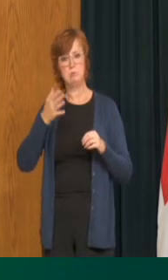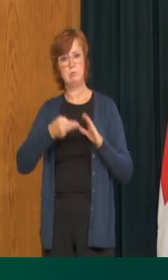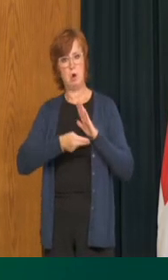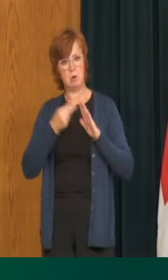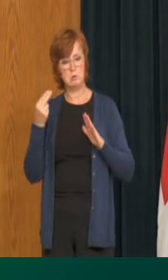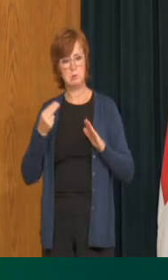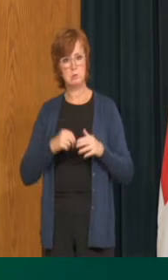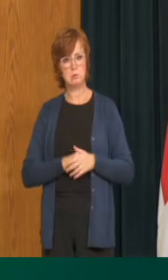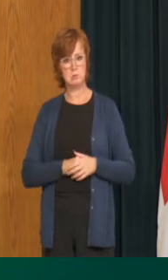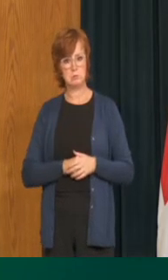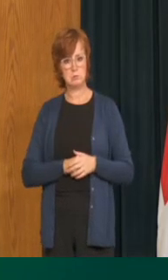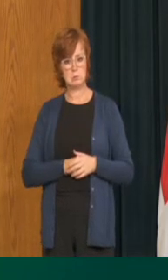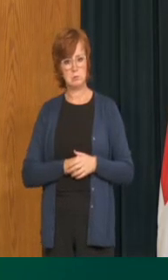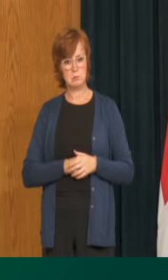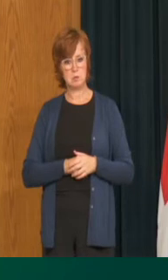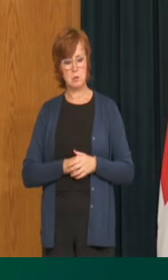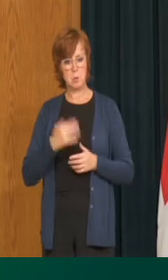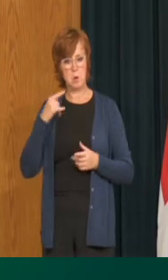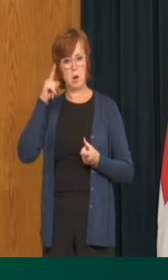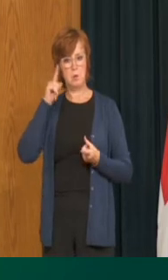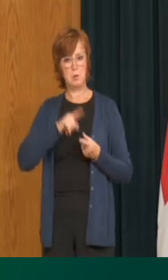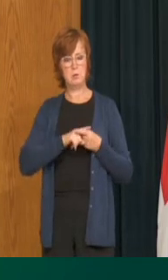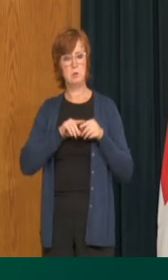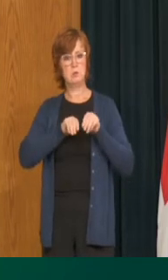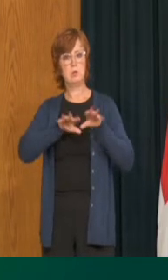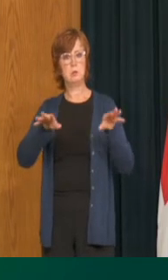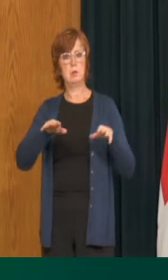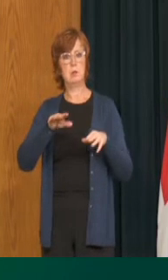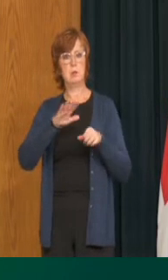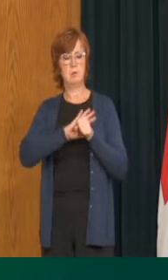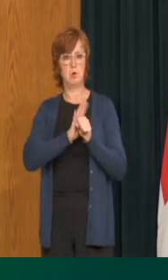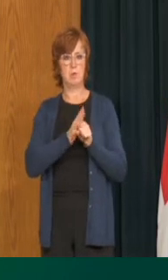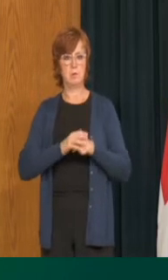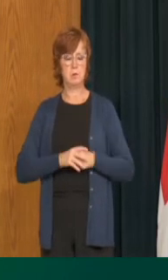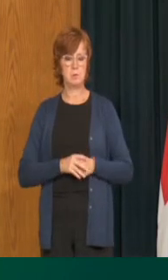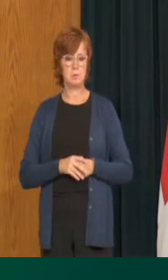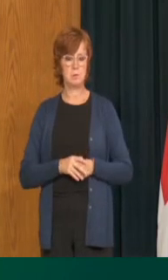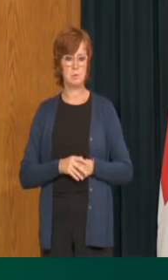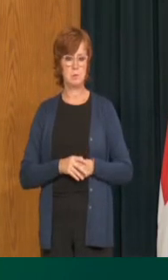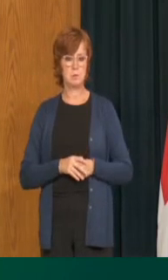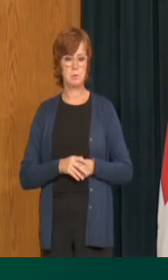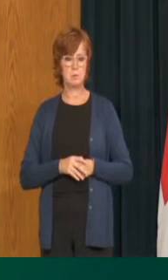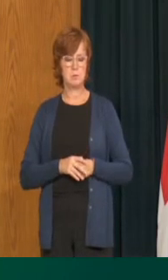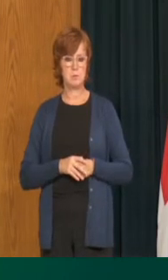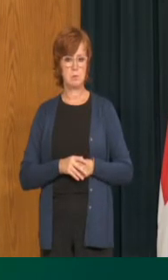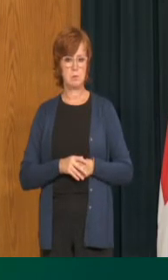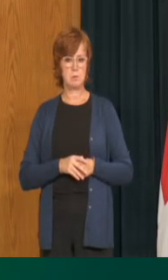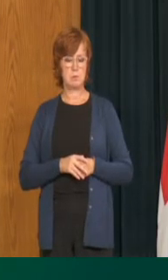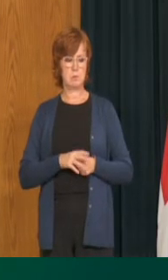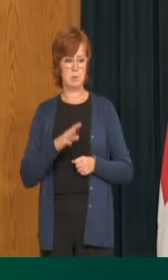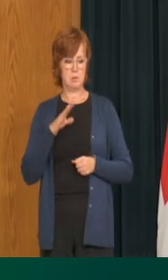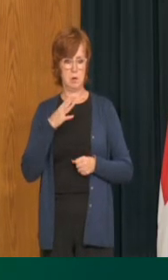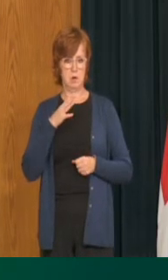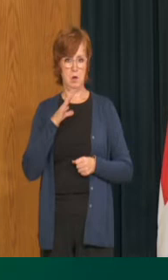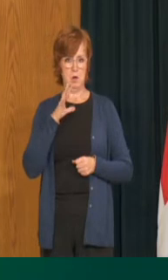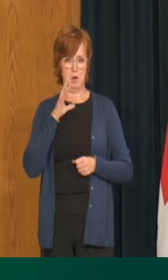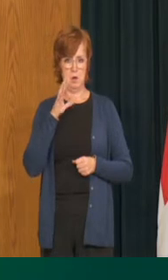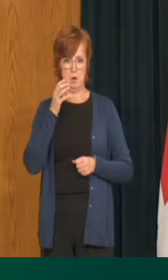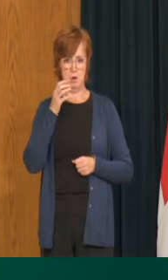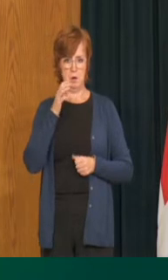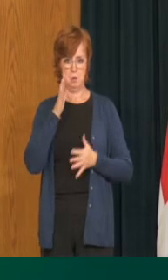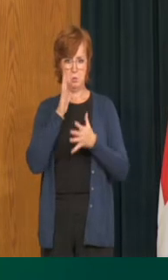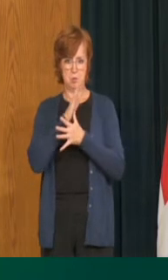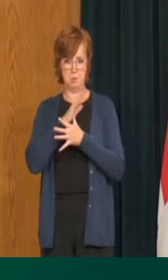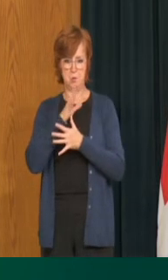situations where the risk of exposure to COVID or other communicable diseases may be high, that's worth mentioning as well. I would just say, I believe